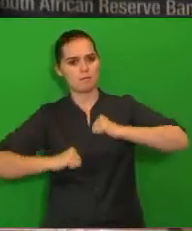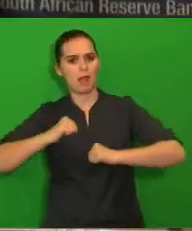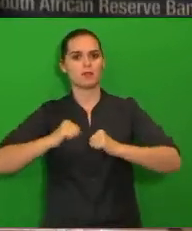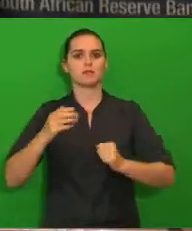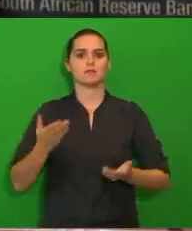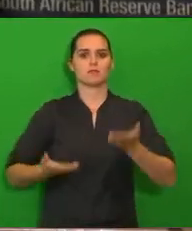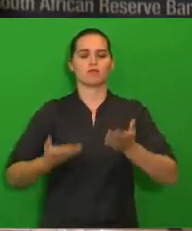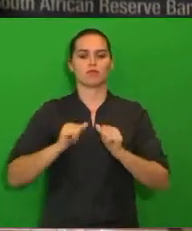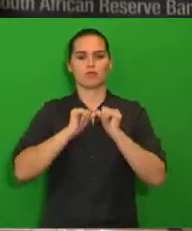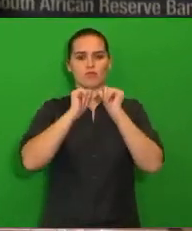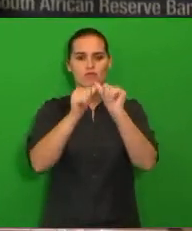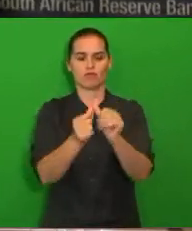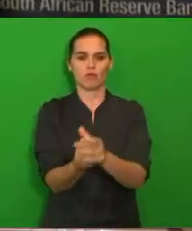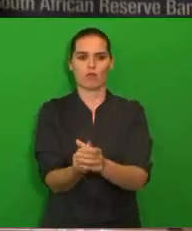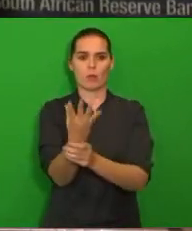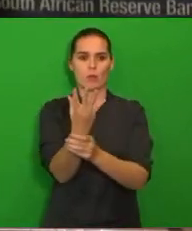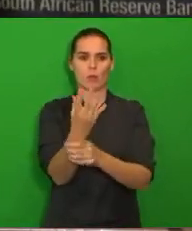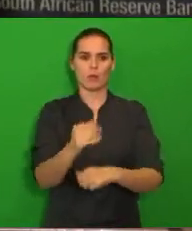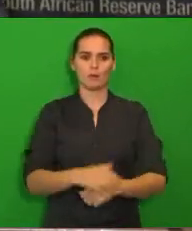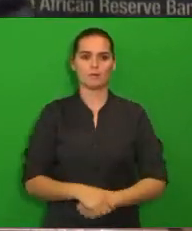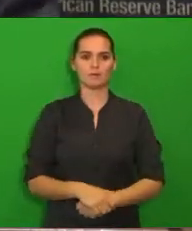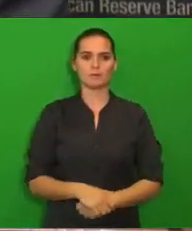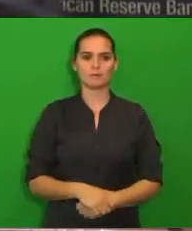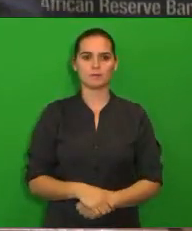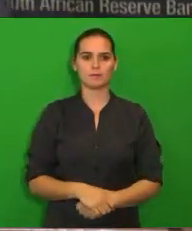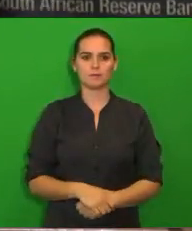and sustainable growth.